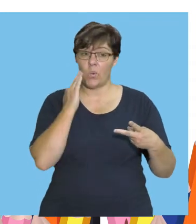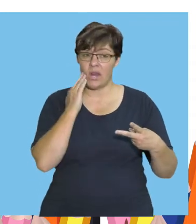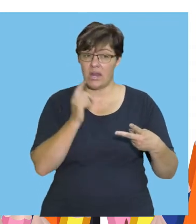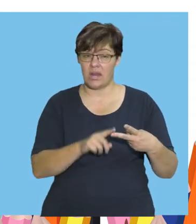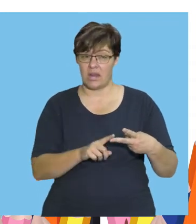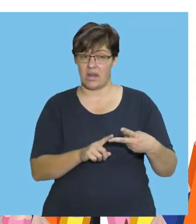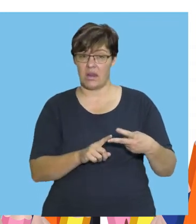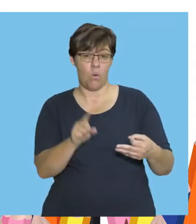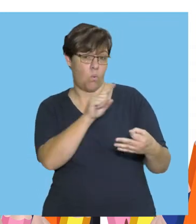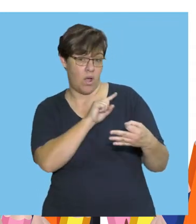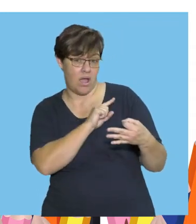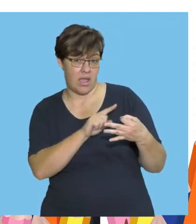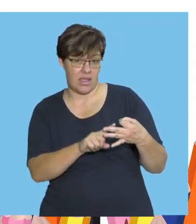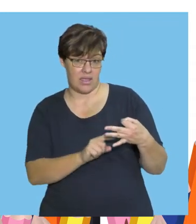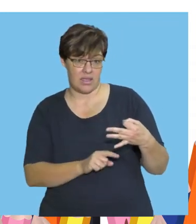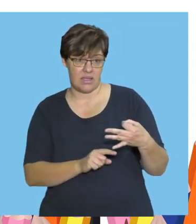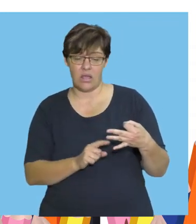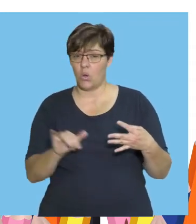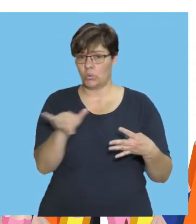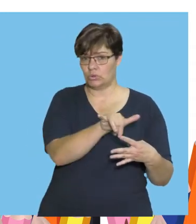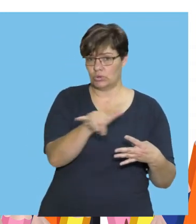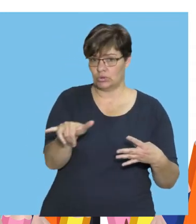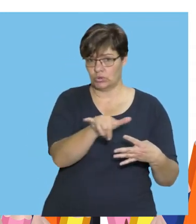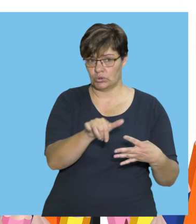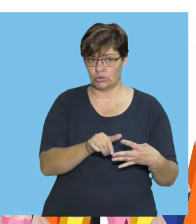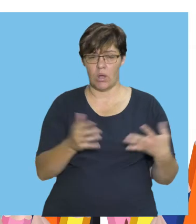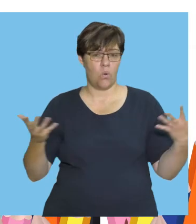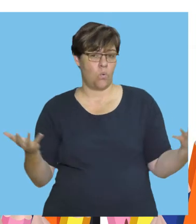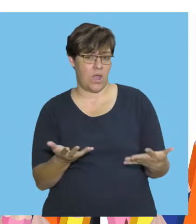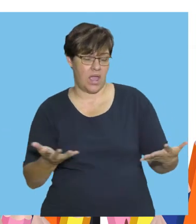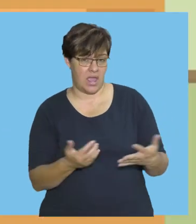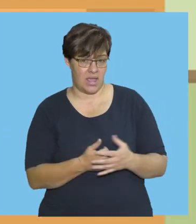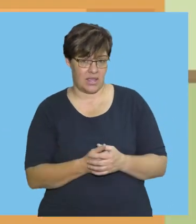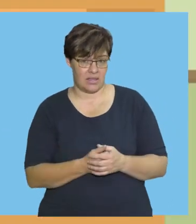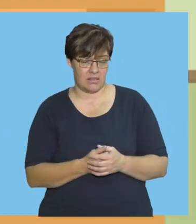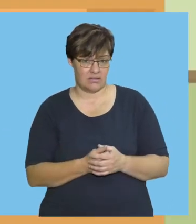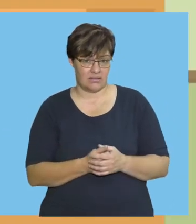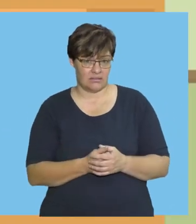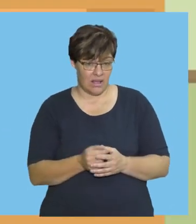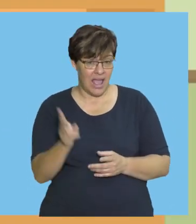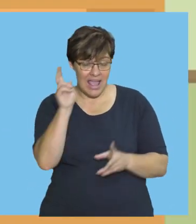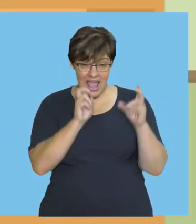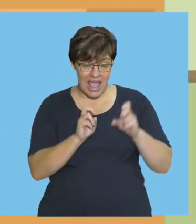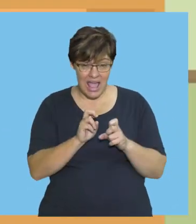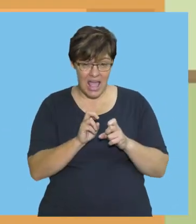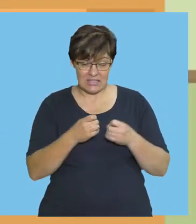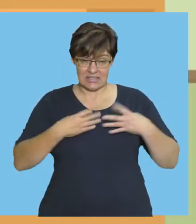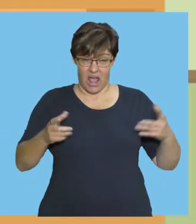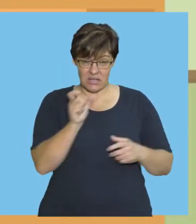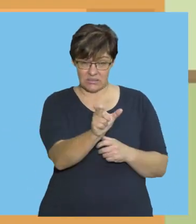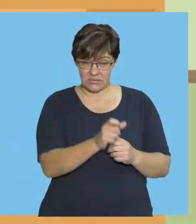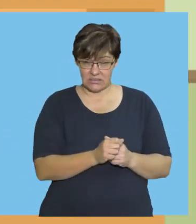When? Why? Which? Where? Can you hear the sound at the